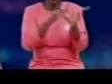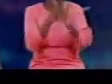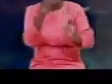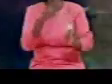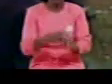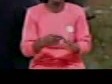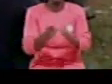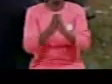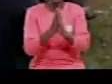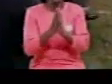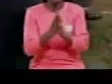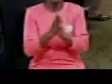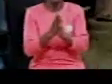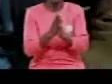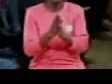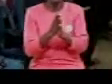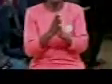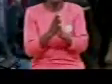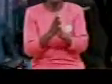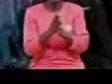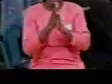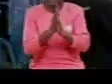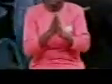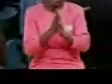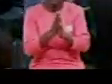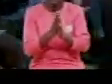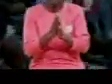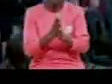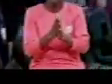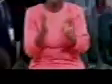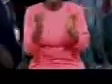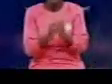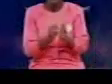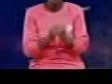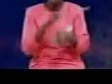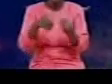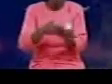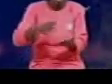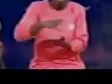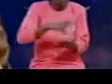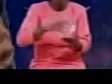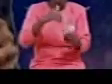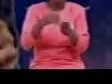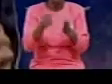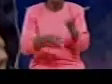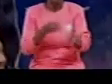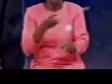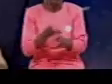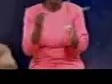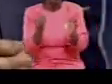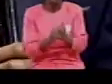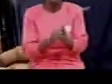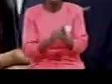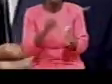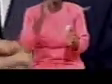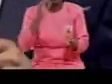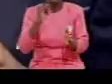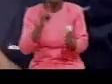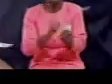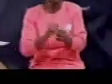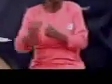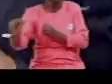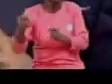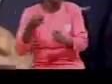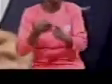Christ. Let us pray that all the confusion in the world that distract from the truth, that all the lies